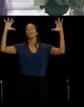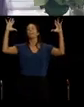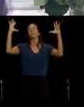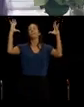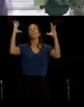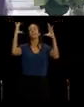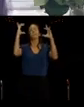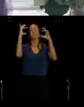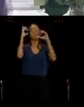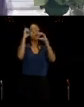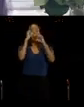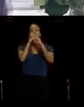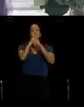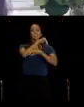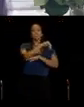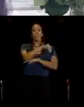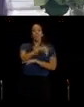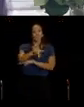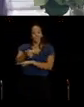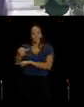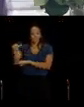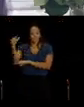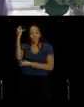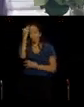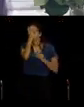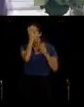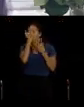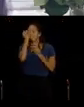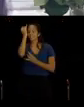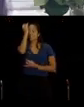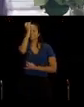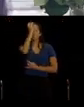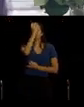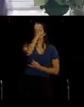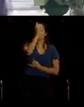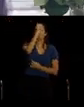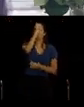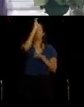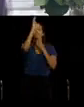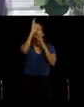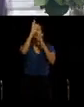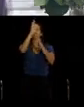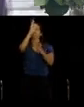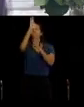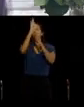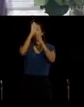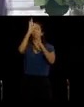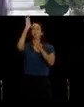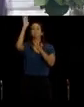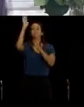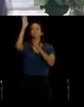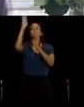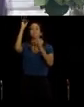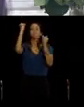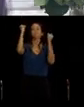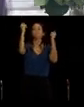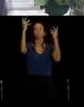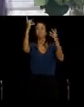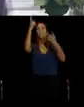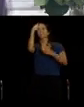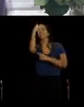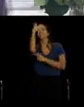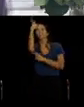see. Every night I lie in bed, the brightest colors fill my head.